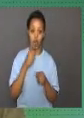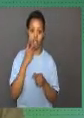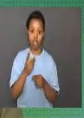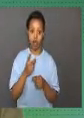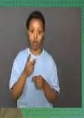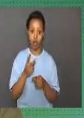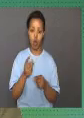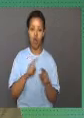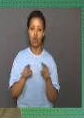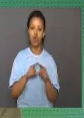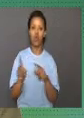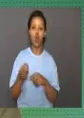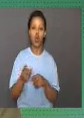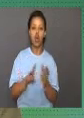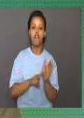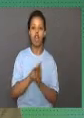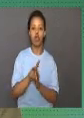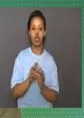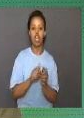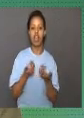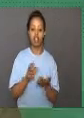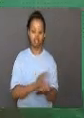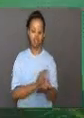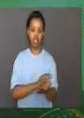different viruses infect a cell.